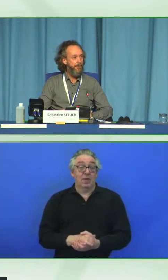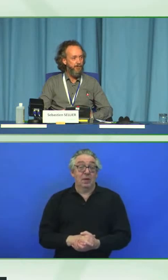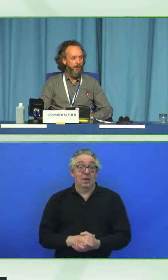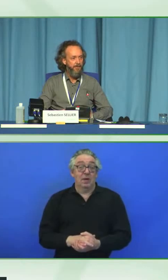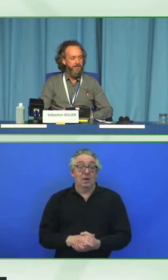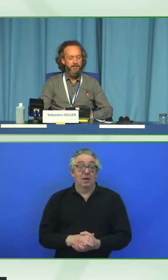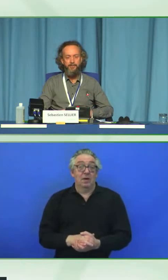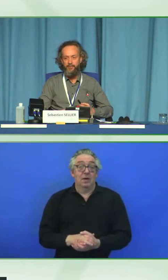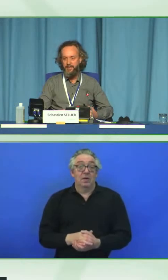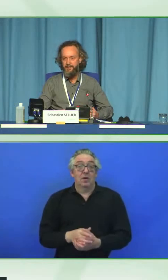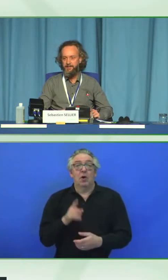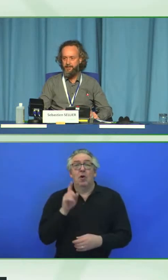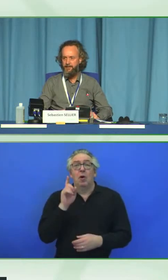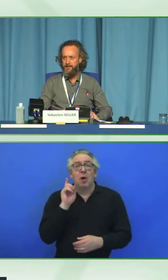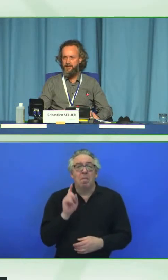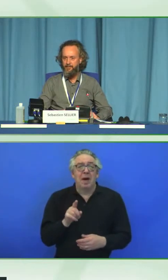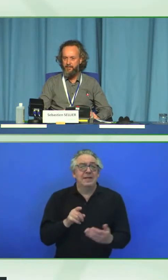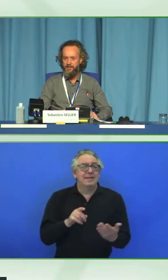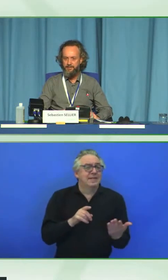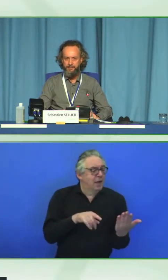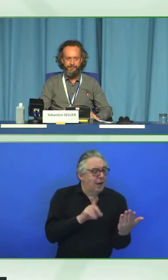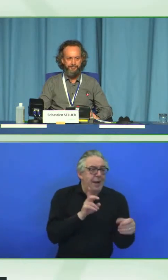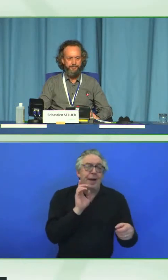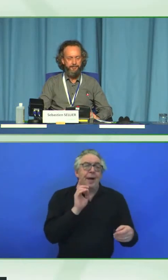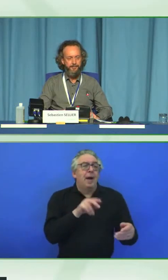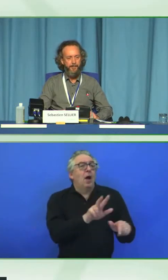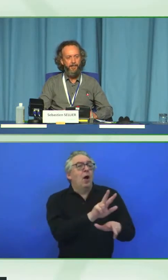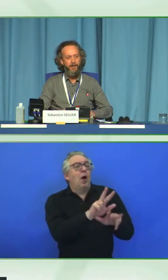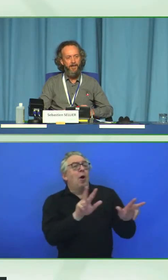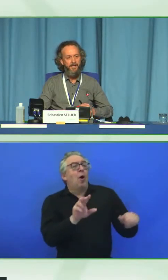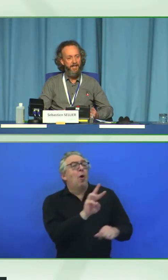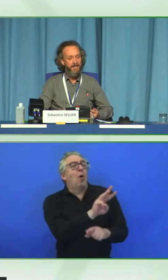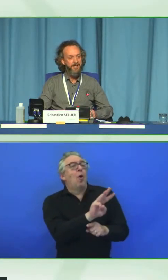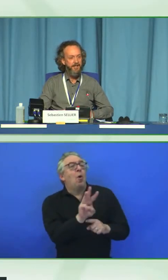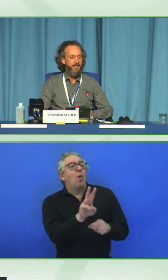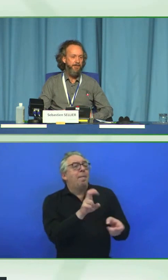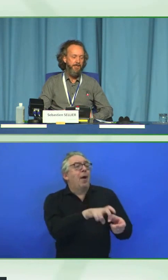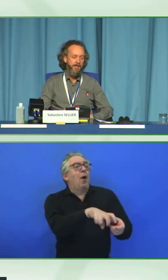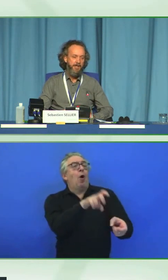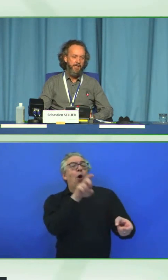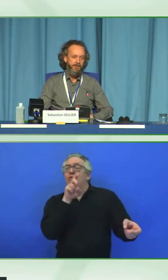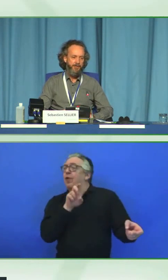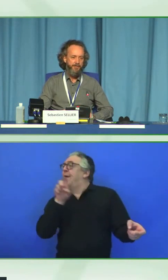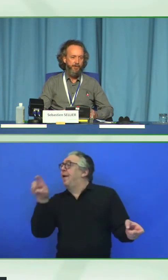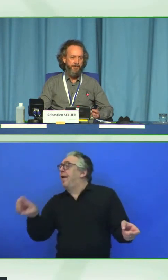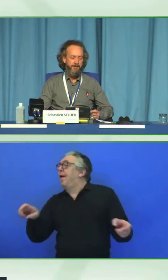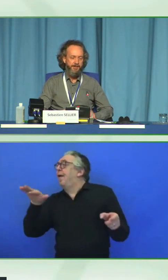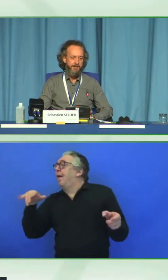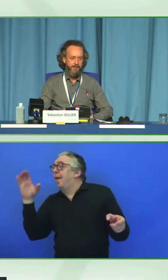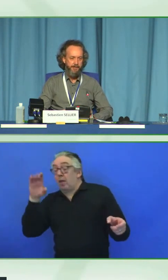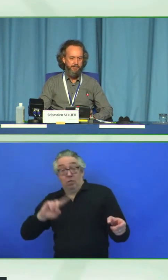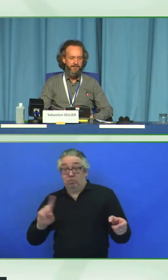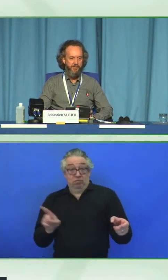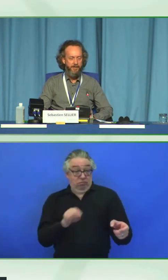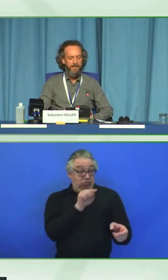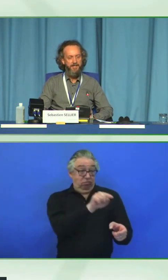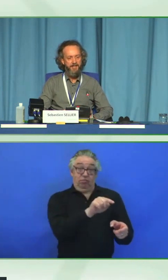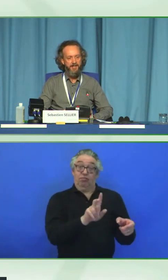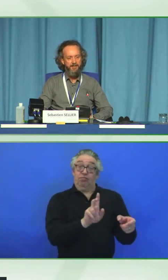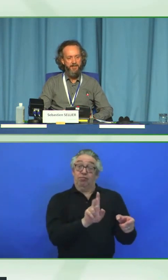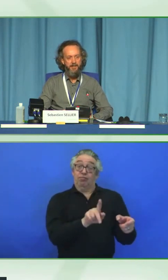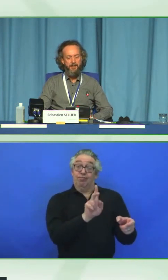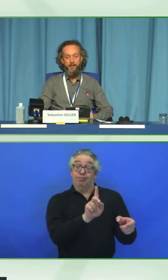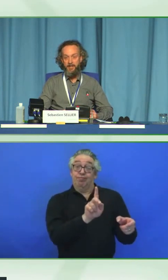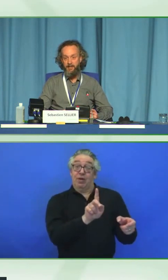page you are reading to get the information. And Elix Academy I just spoke about it before,